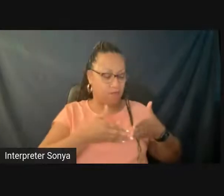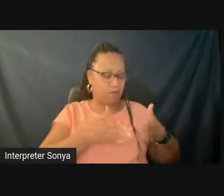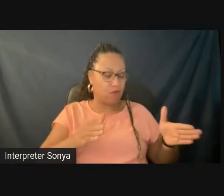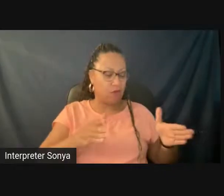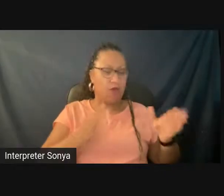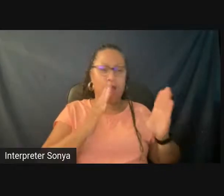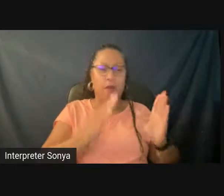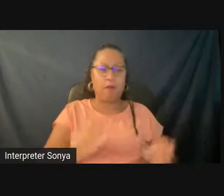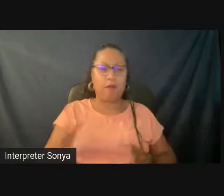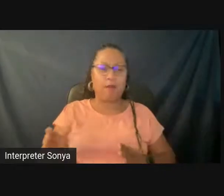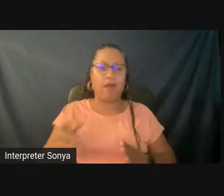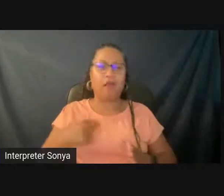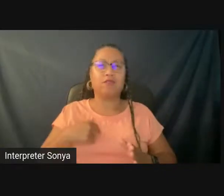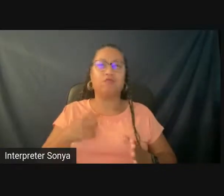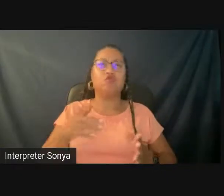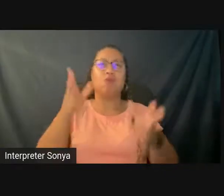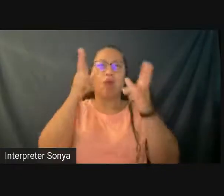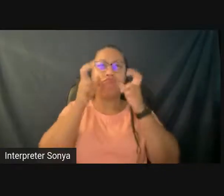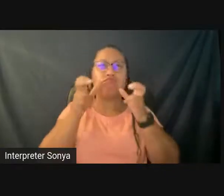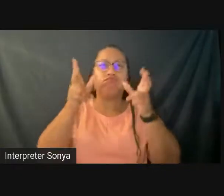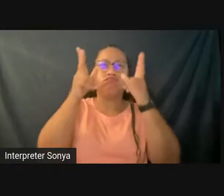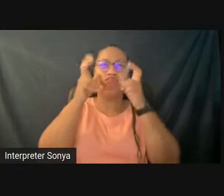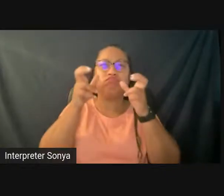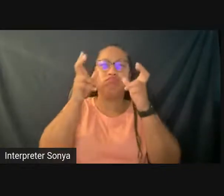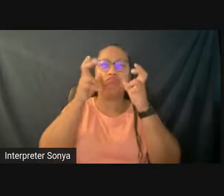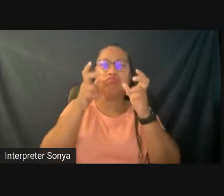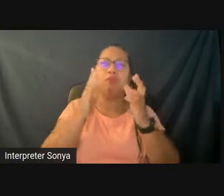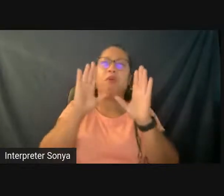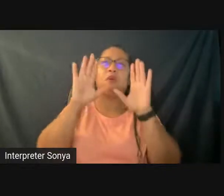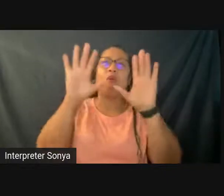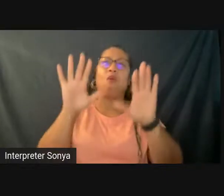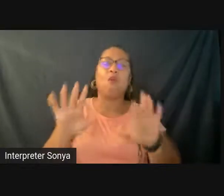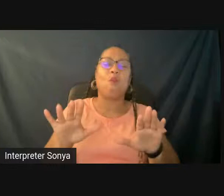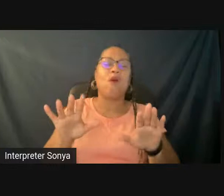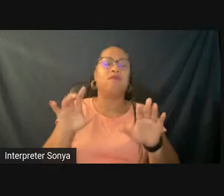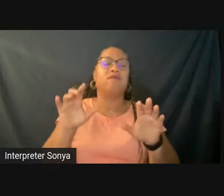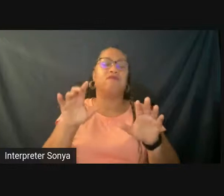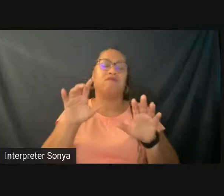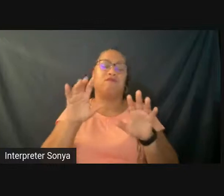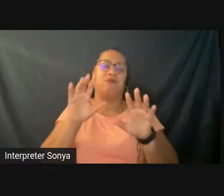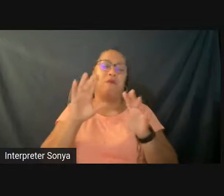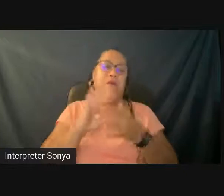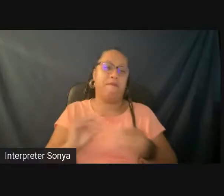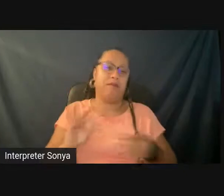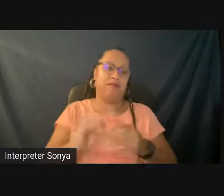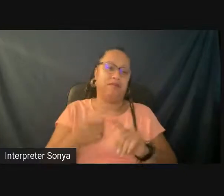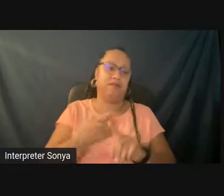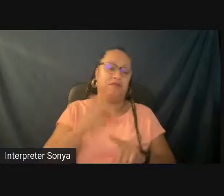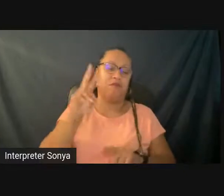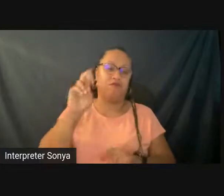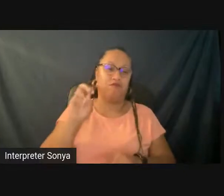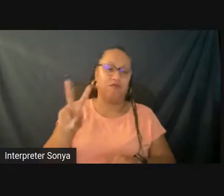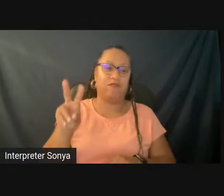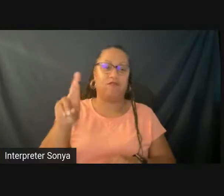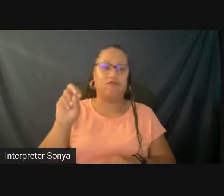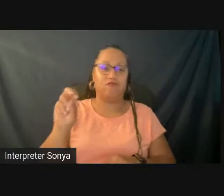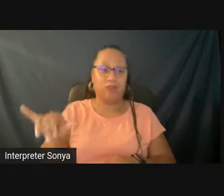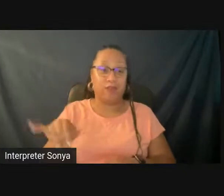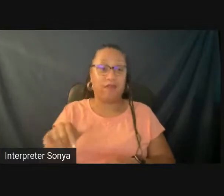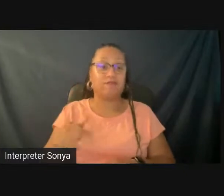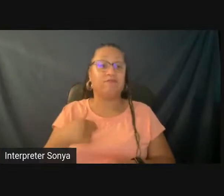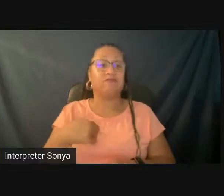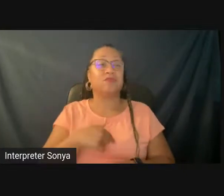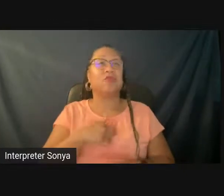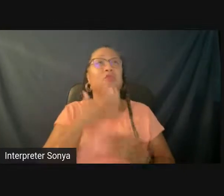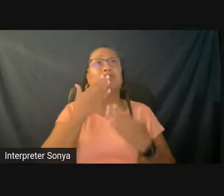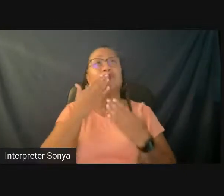the wonderful message to come, the insightful message to come. And we are so grateful to have